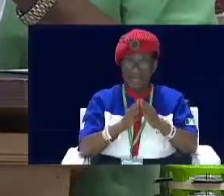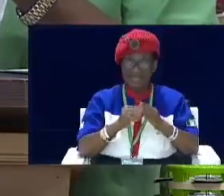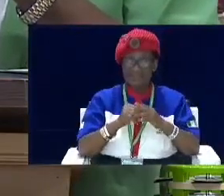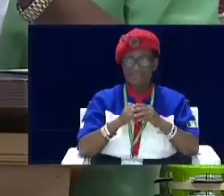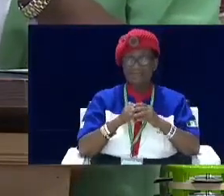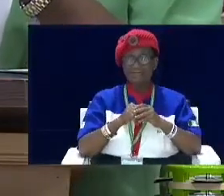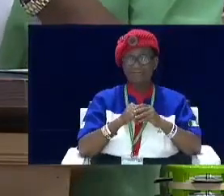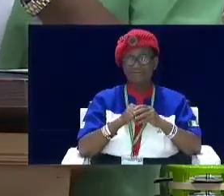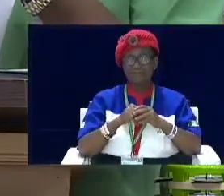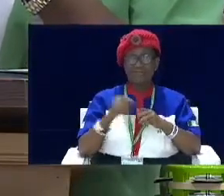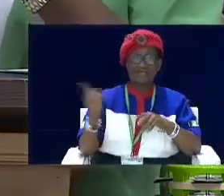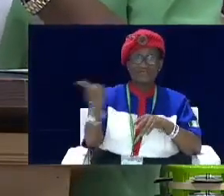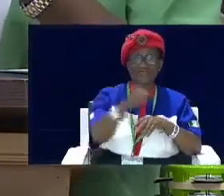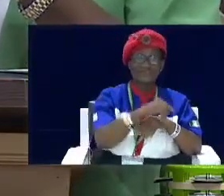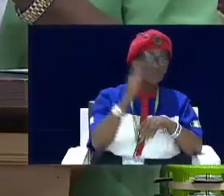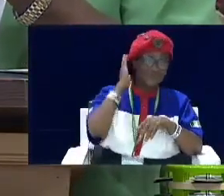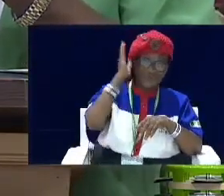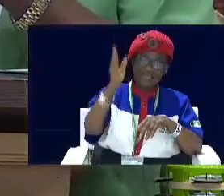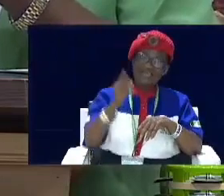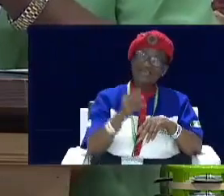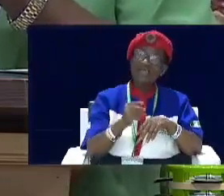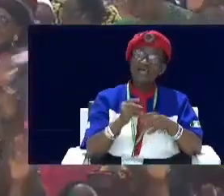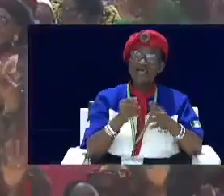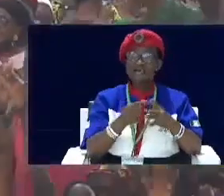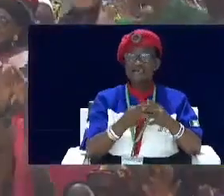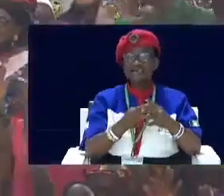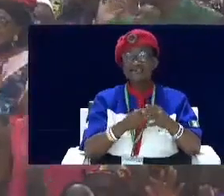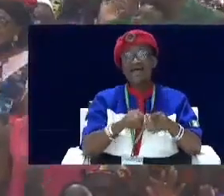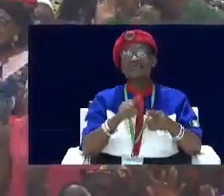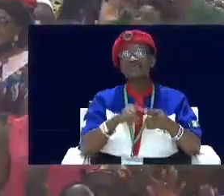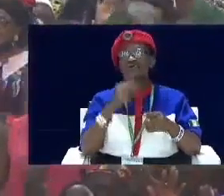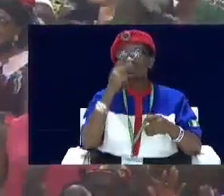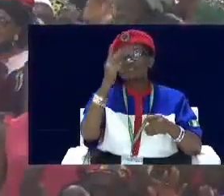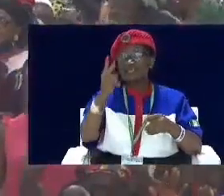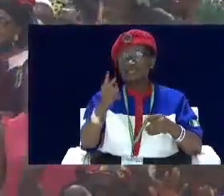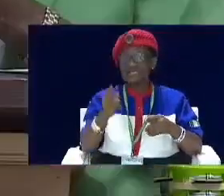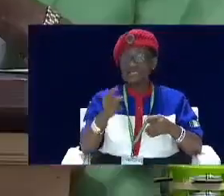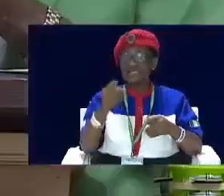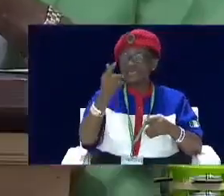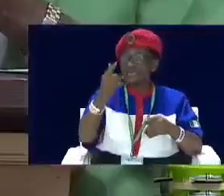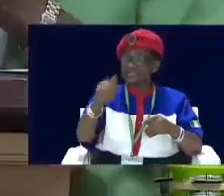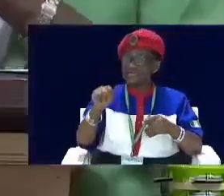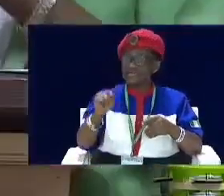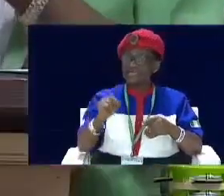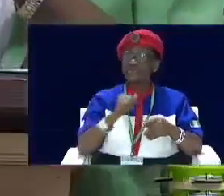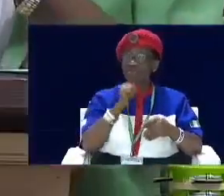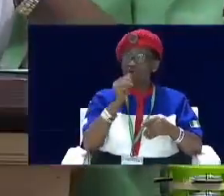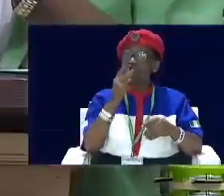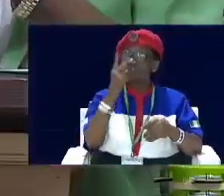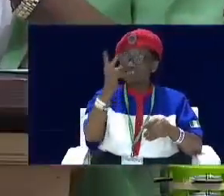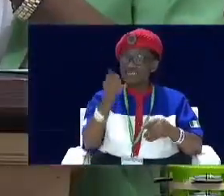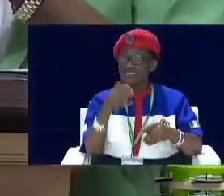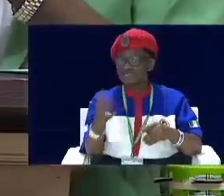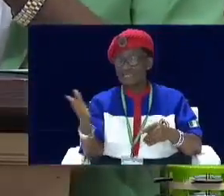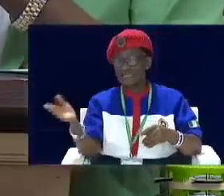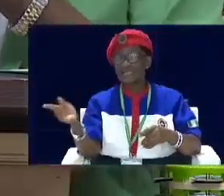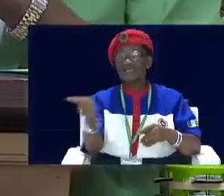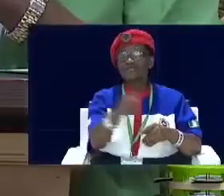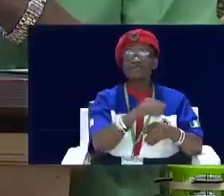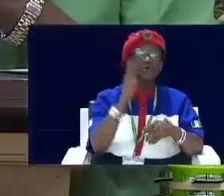you will begin to see the invisible. You will begin to hear